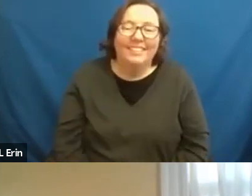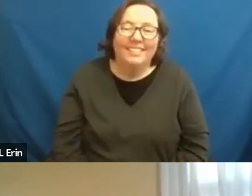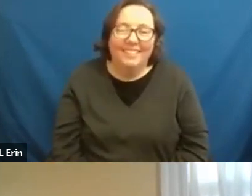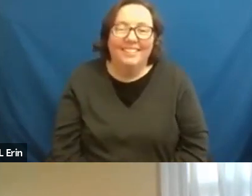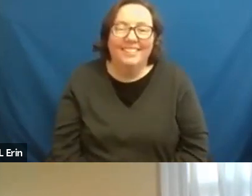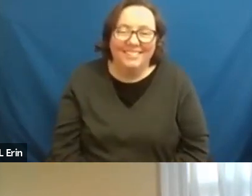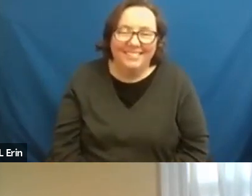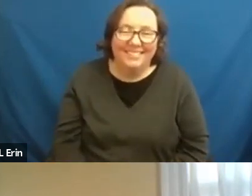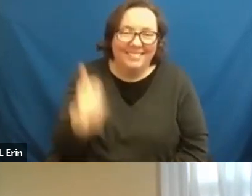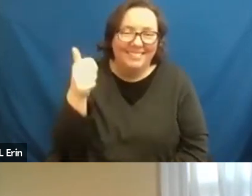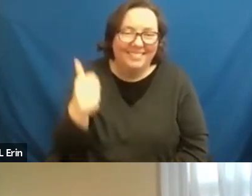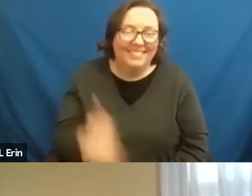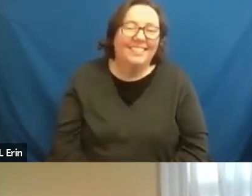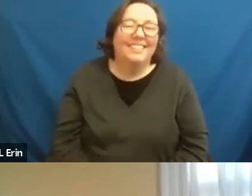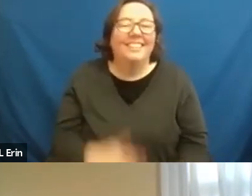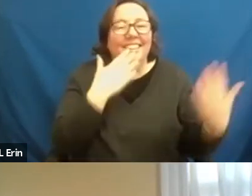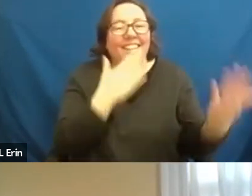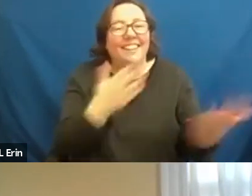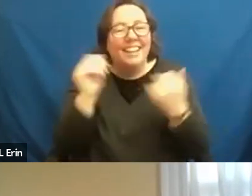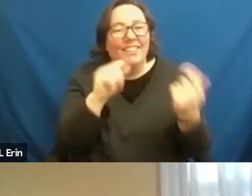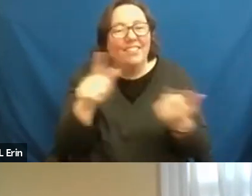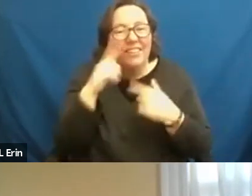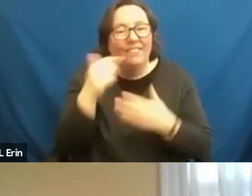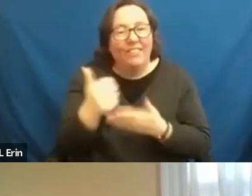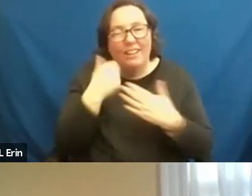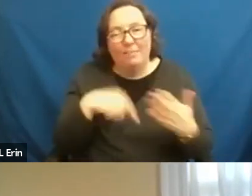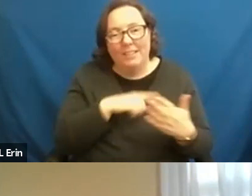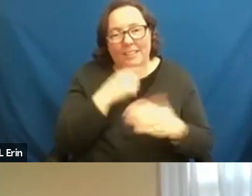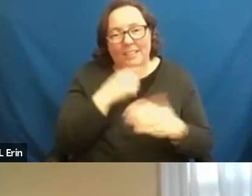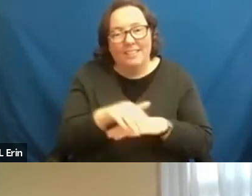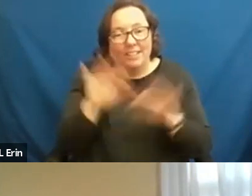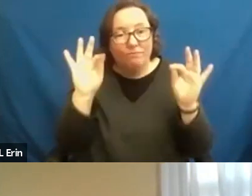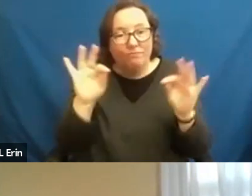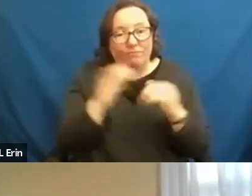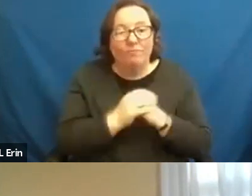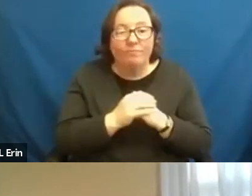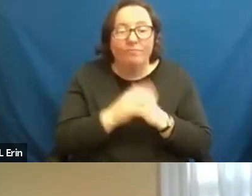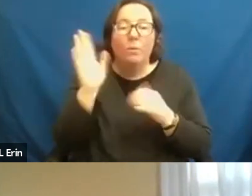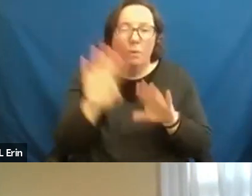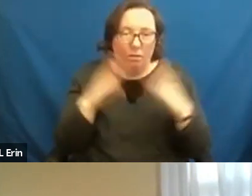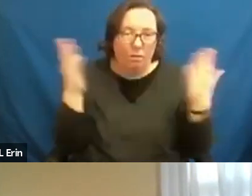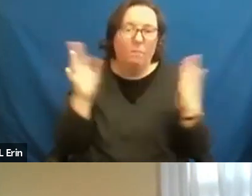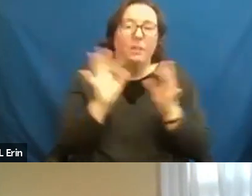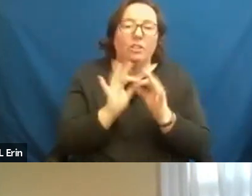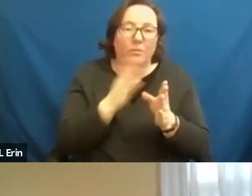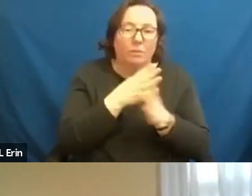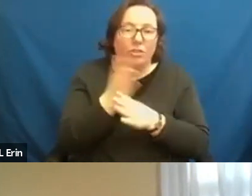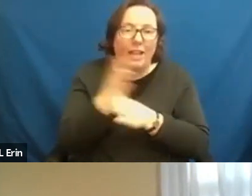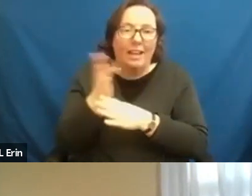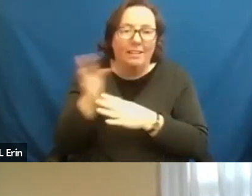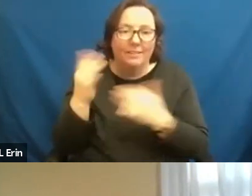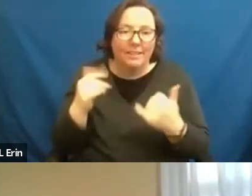introduce yourself. Thank you for all assisting us this evening. We will now activate the